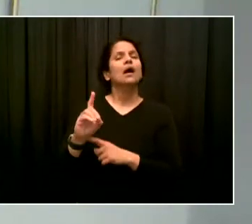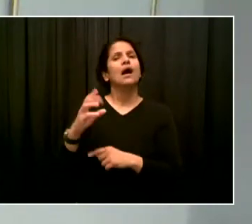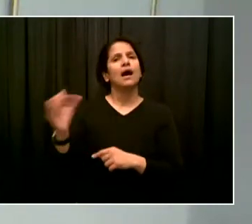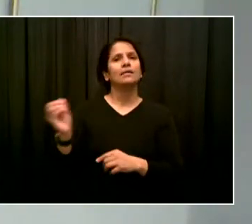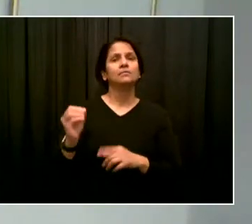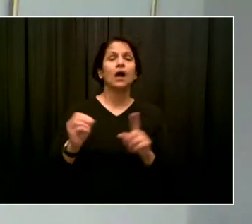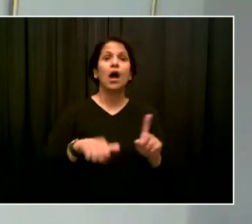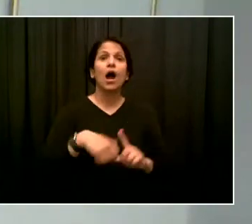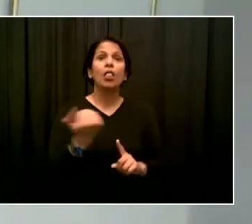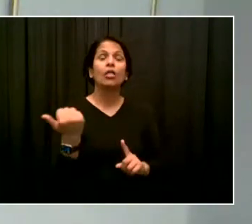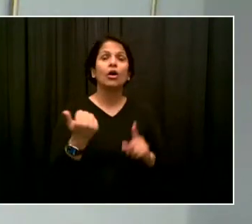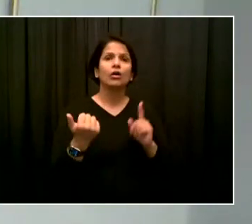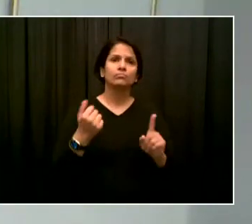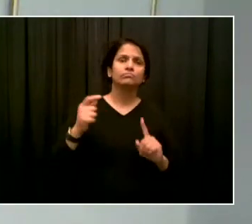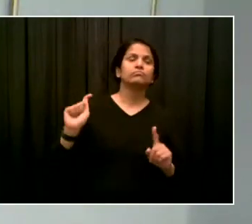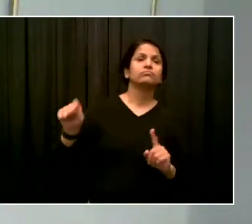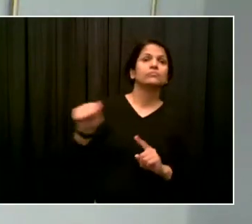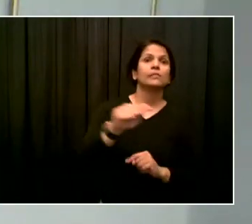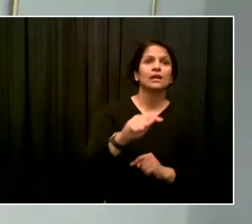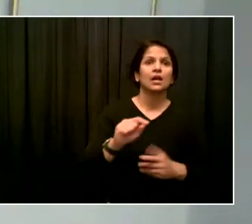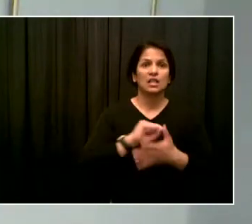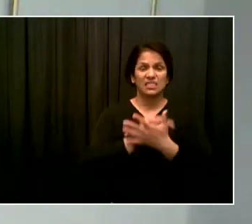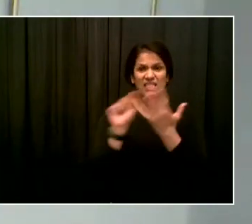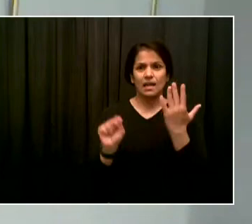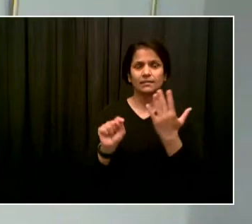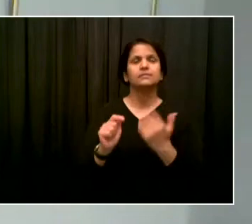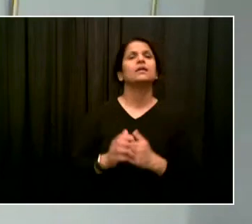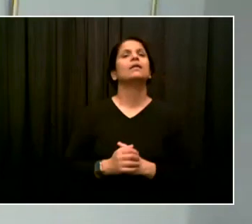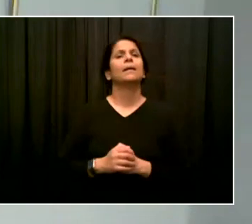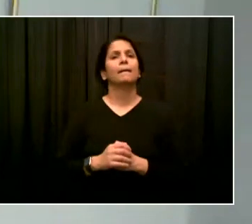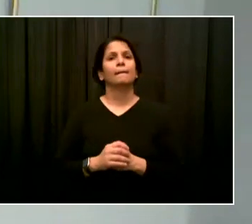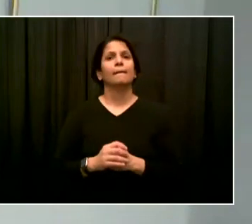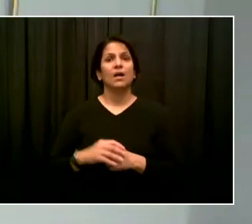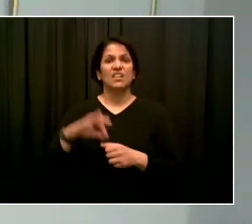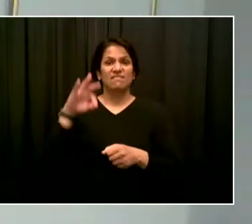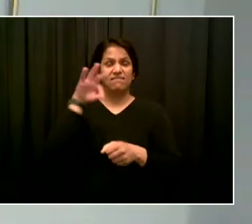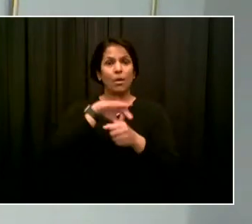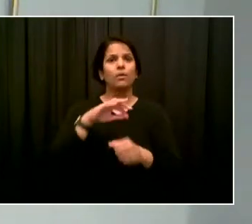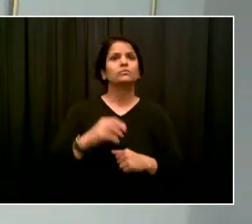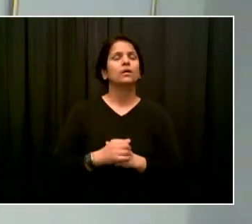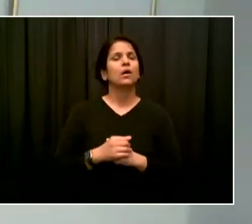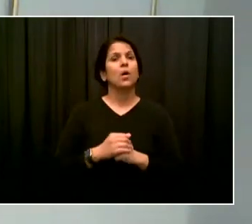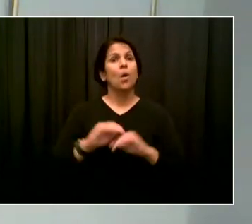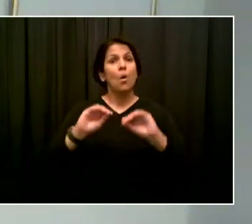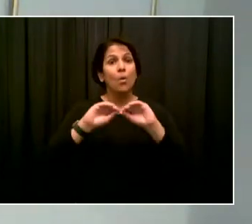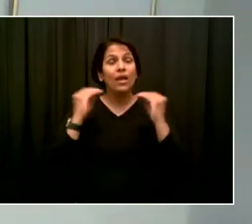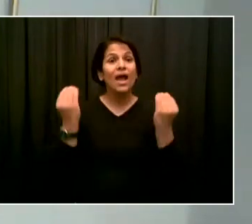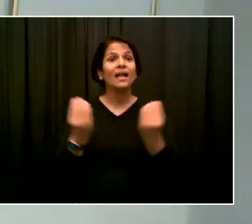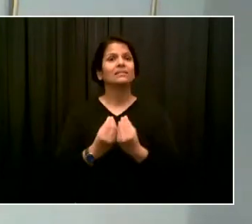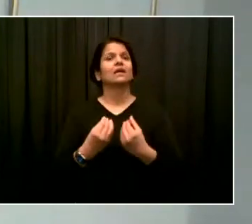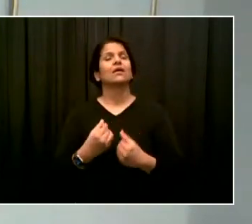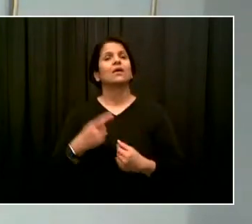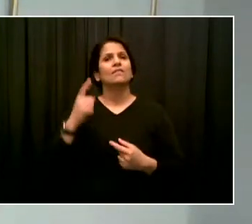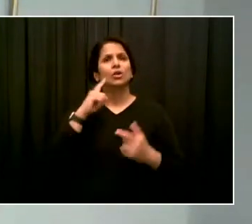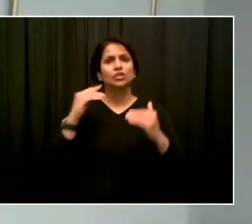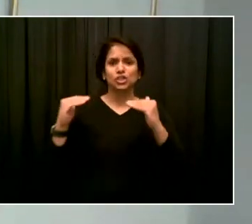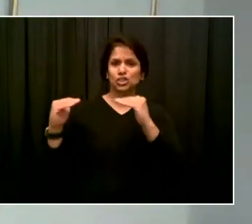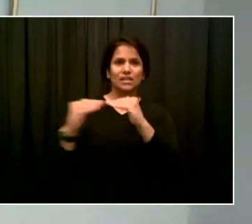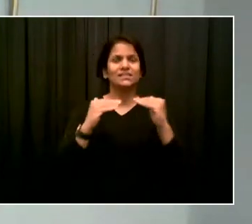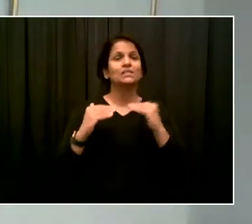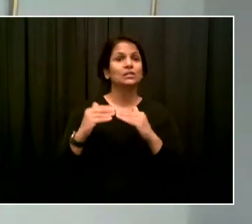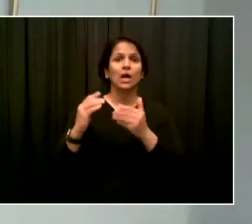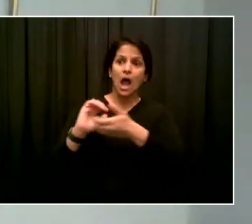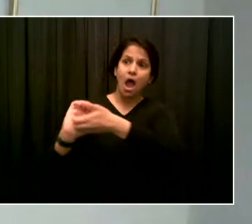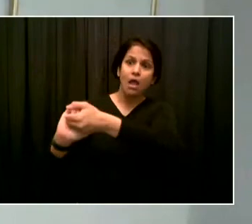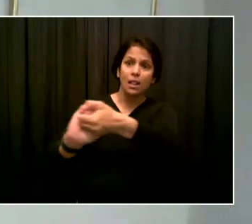NYC, Common Cause, Center for Law and Social Justice. There is so much work we need to do over the next 2 months, but we needed this